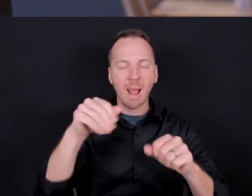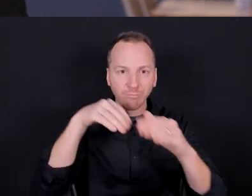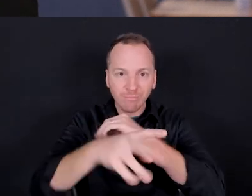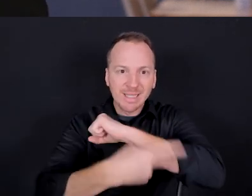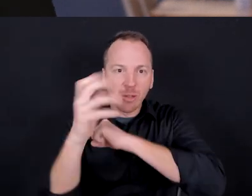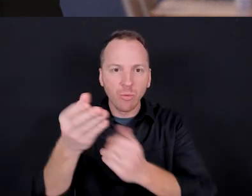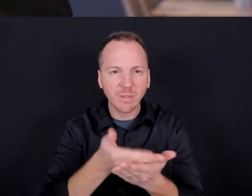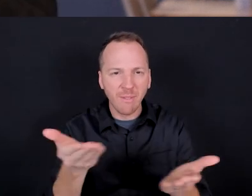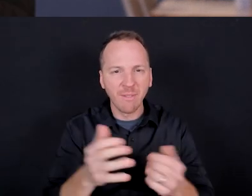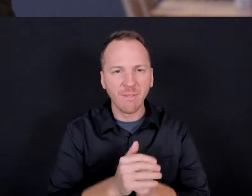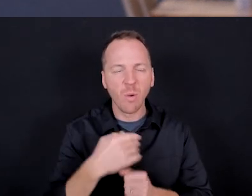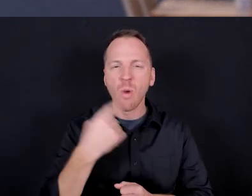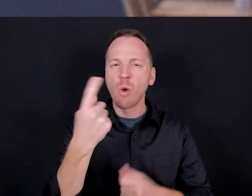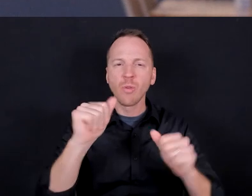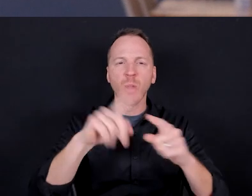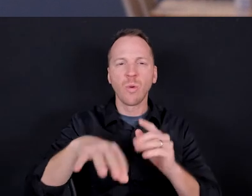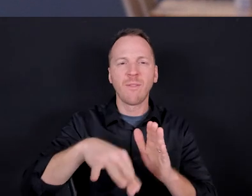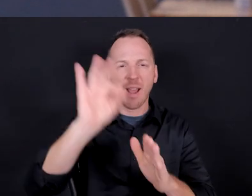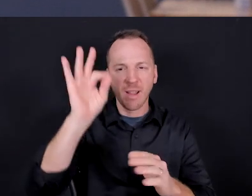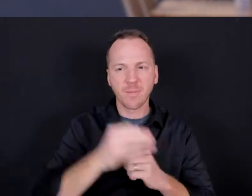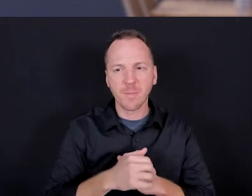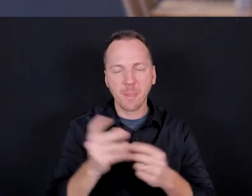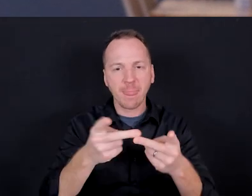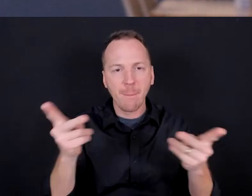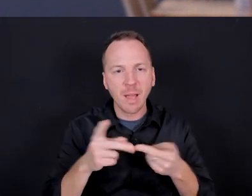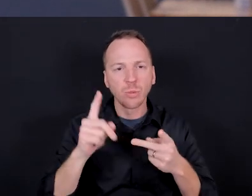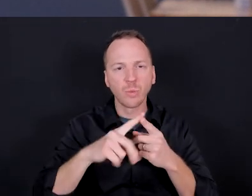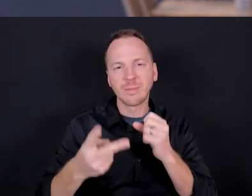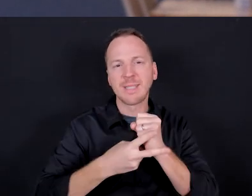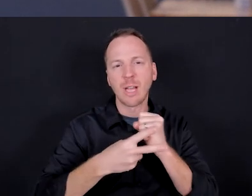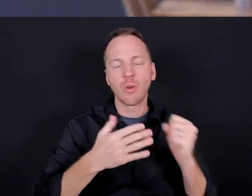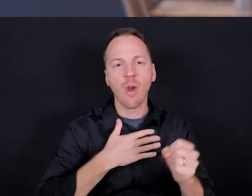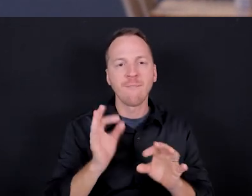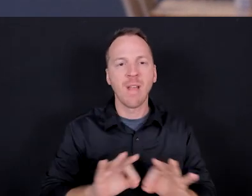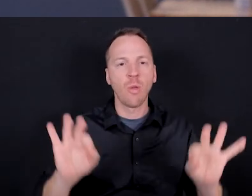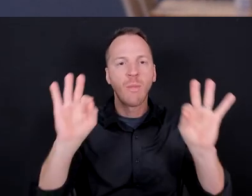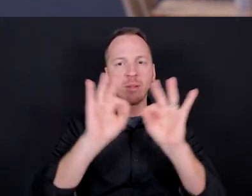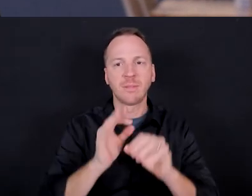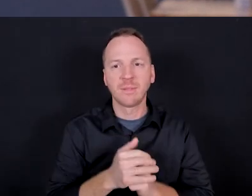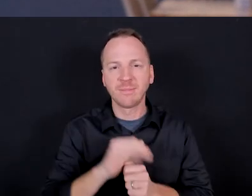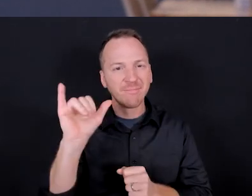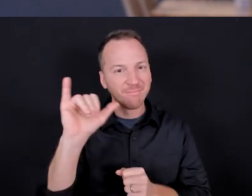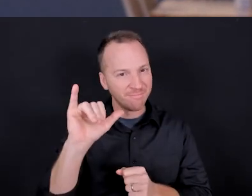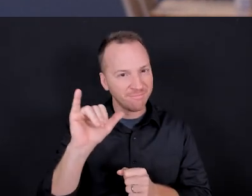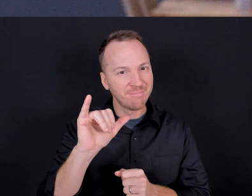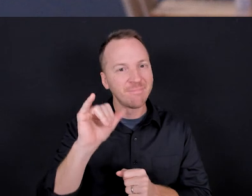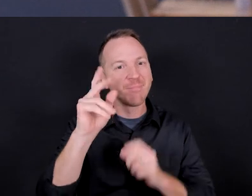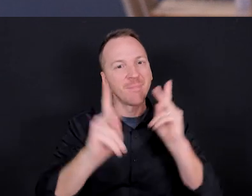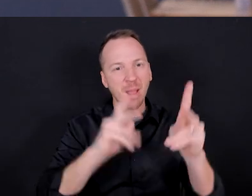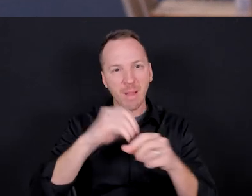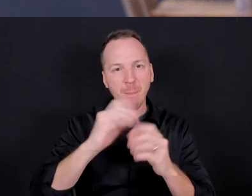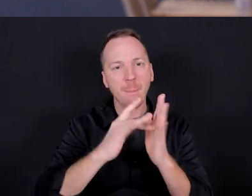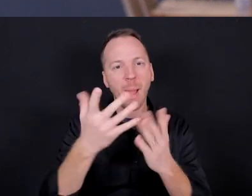so we always try to find places to stash our valuables, kind of like the folks in